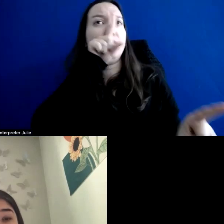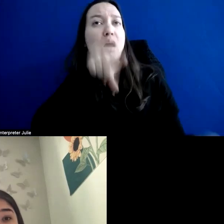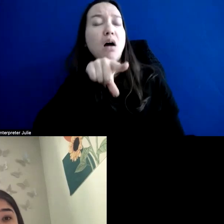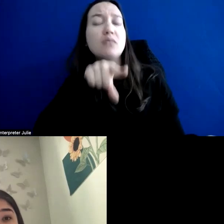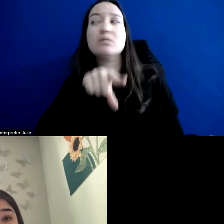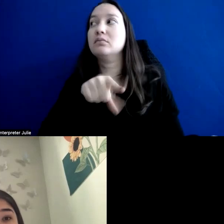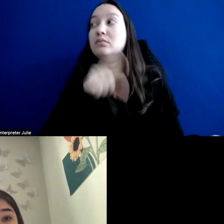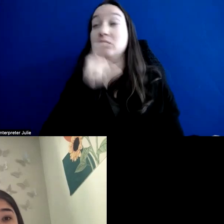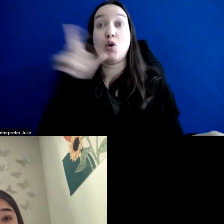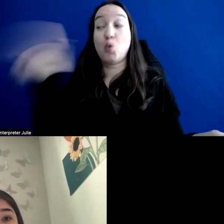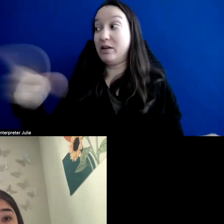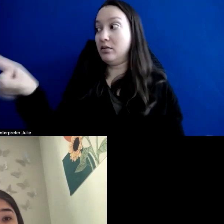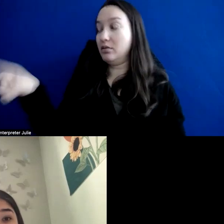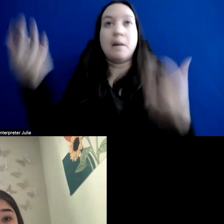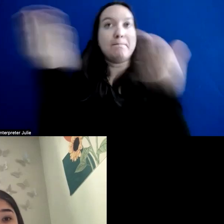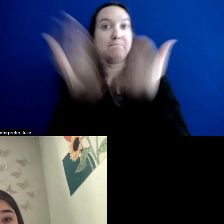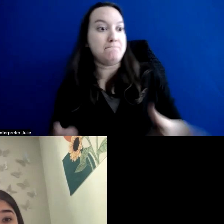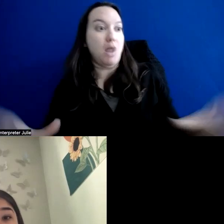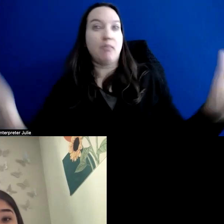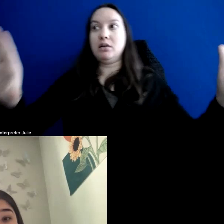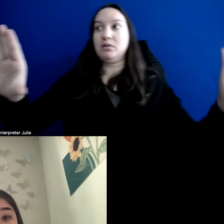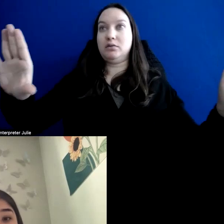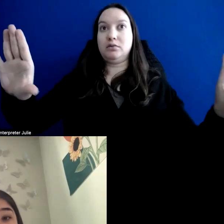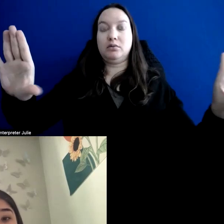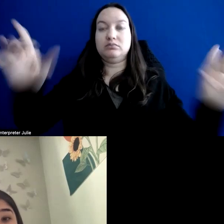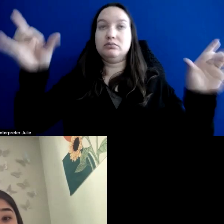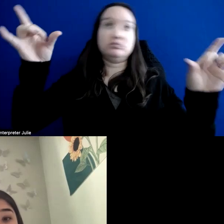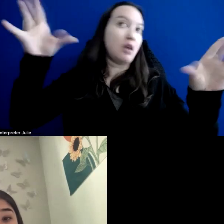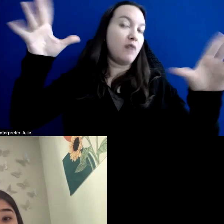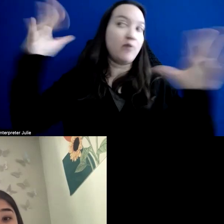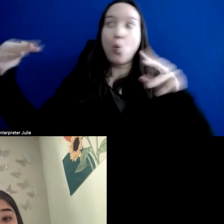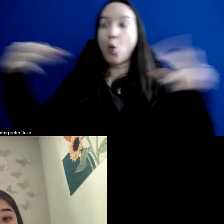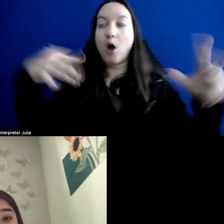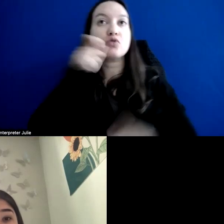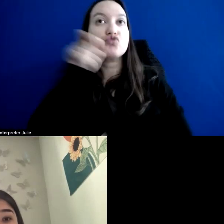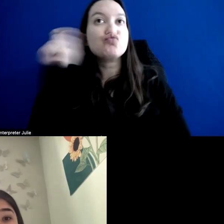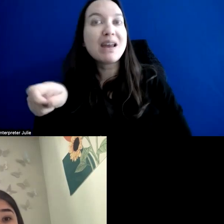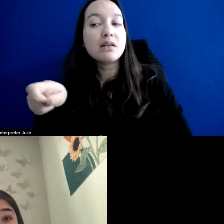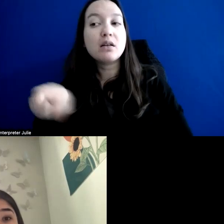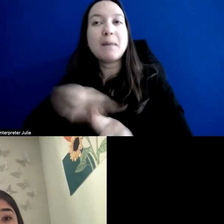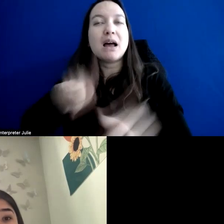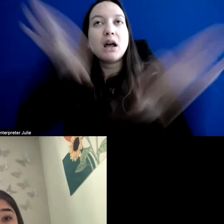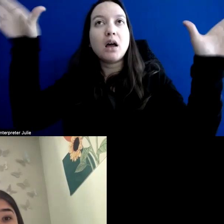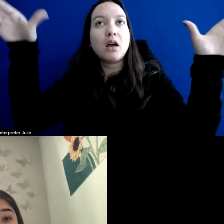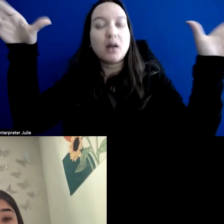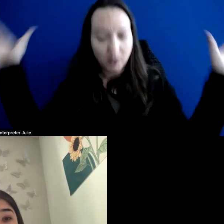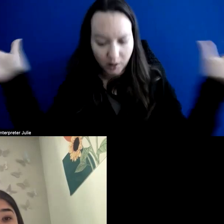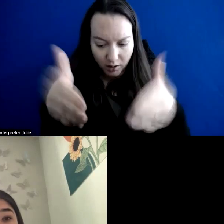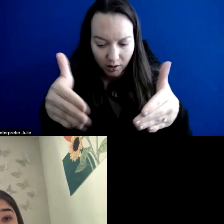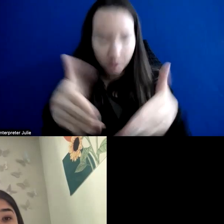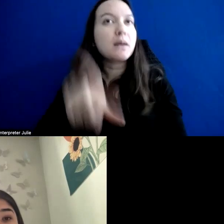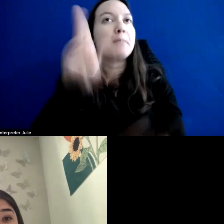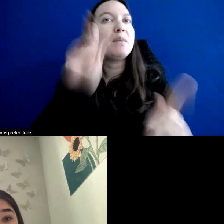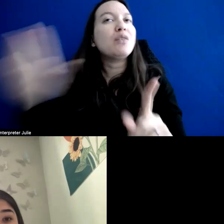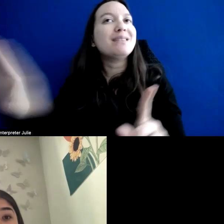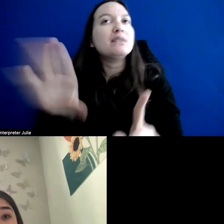not just to the kind of public tragedy of the war in Ukraine, but to the very specific targeted